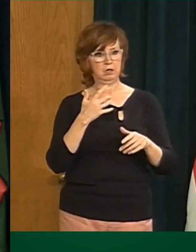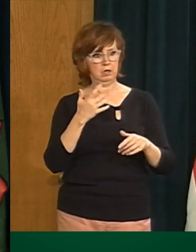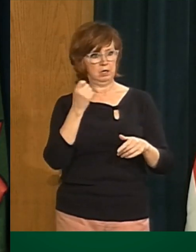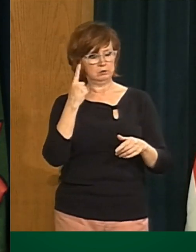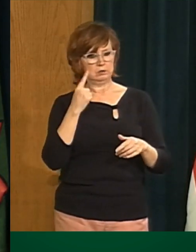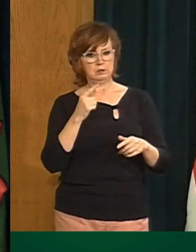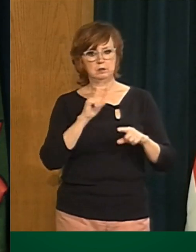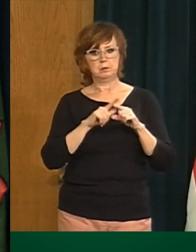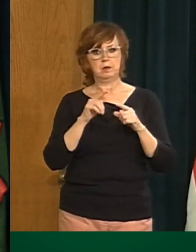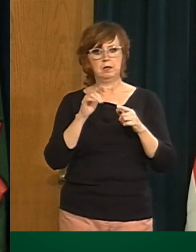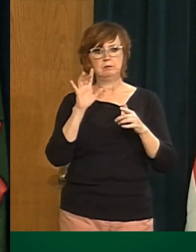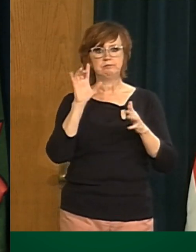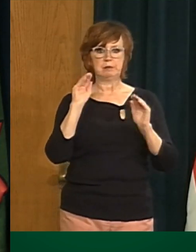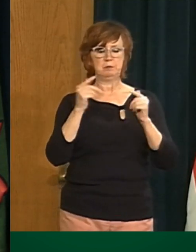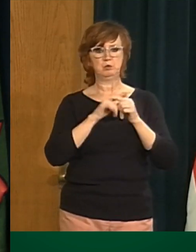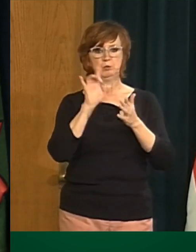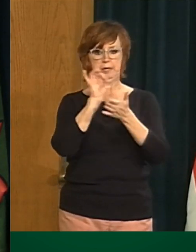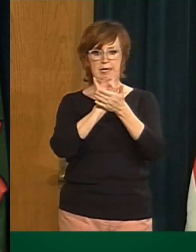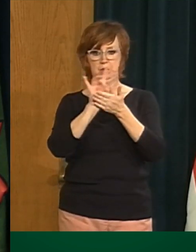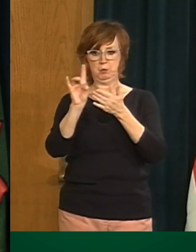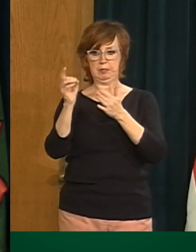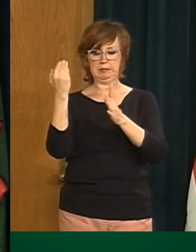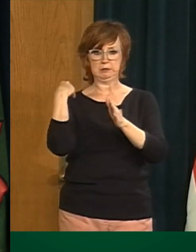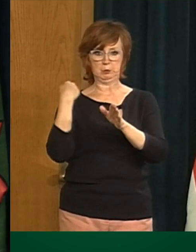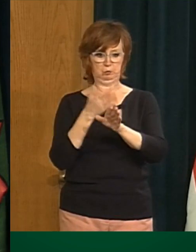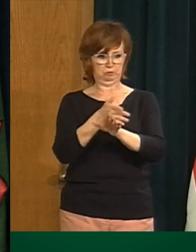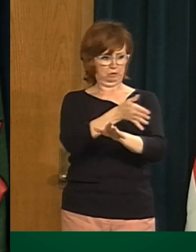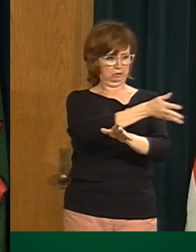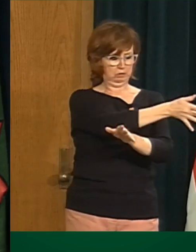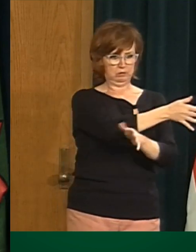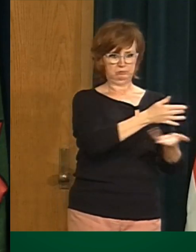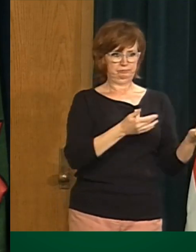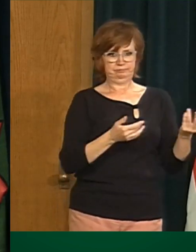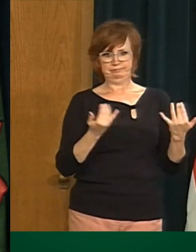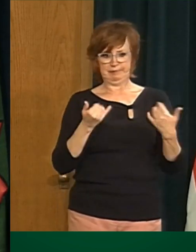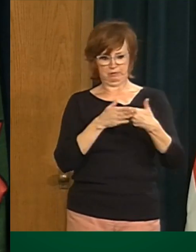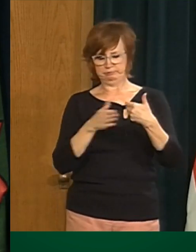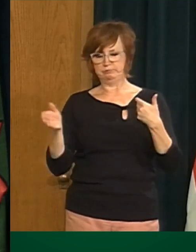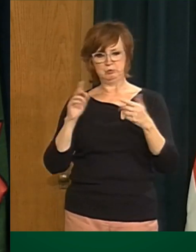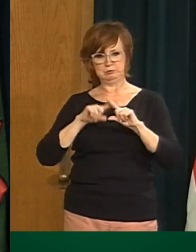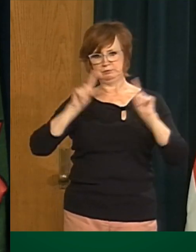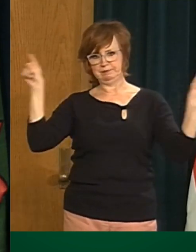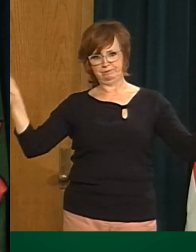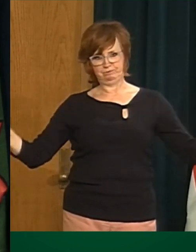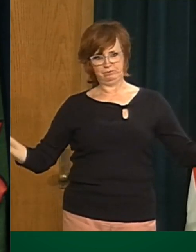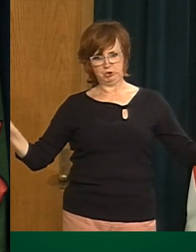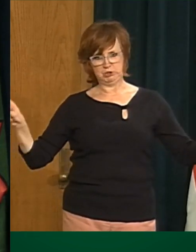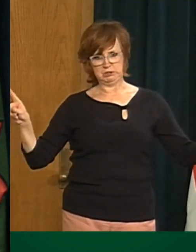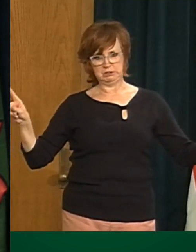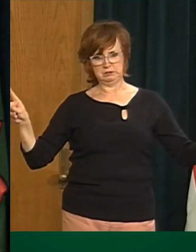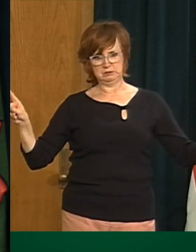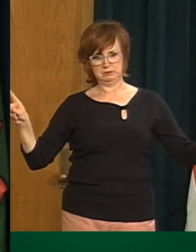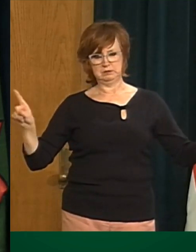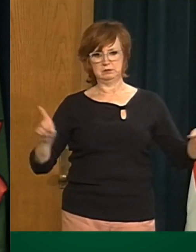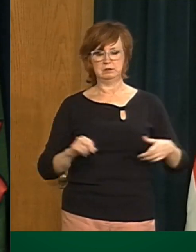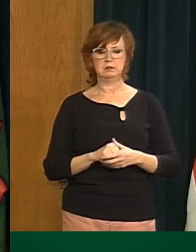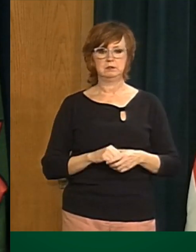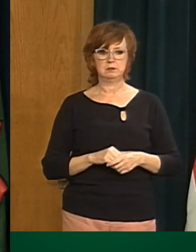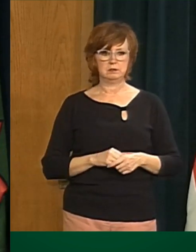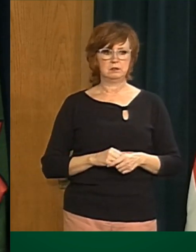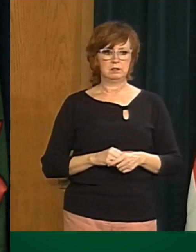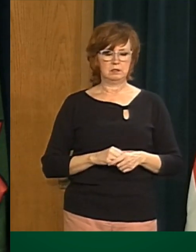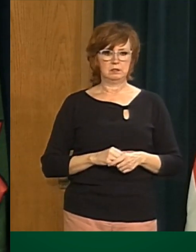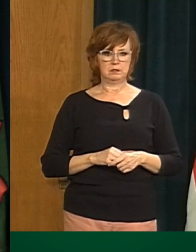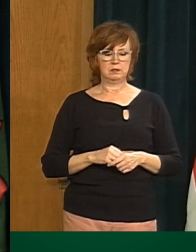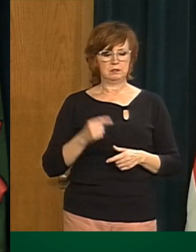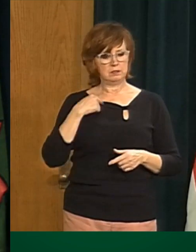a new normal where physical distancing is the norm, and the things that we do each and every day are very, very different than they were just a short time ago. So